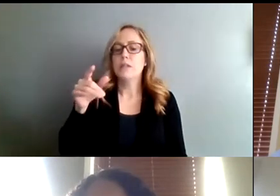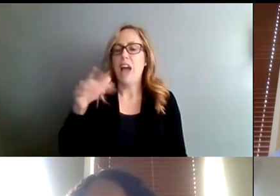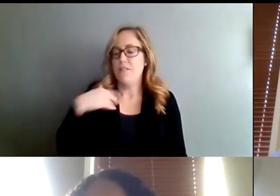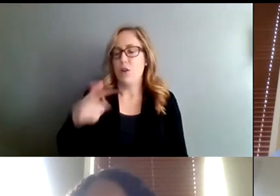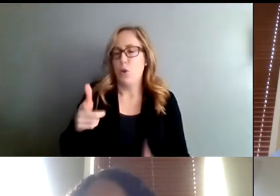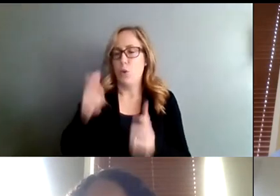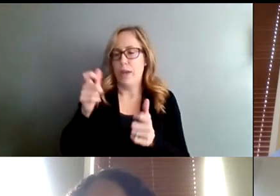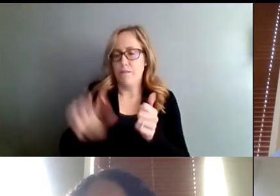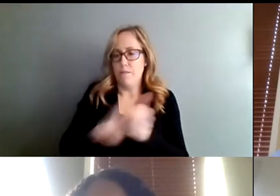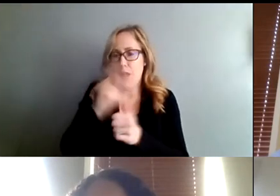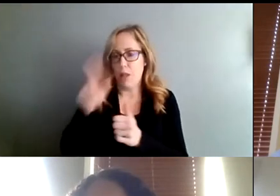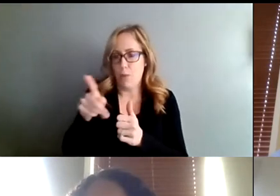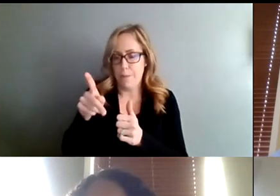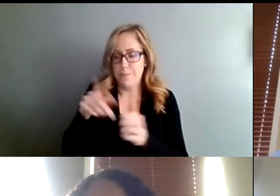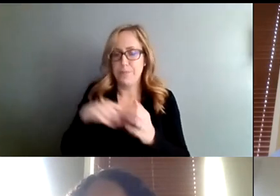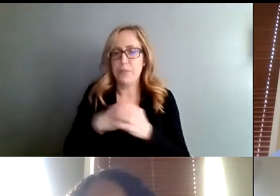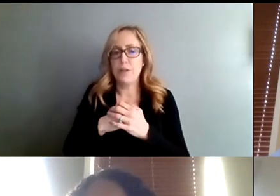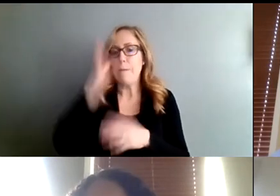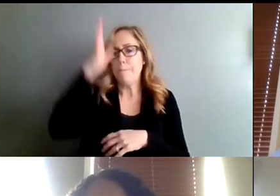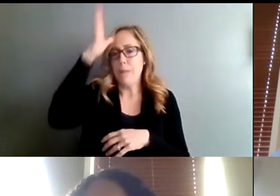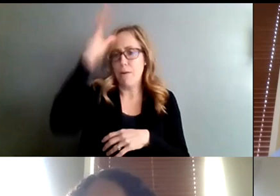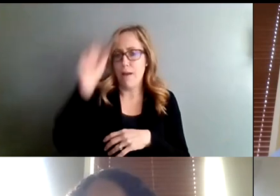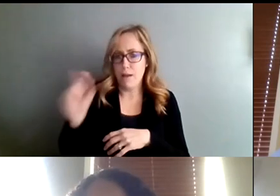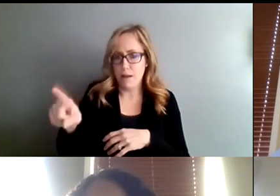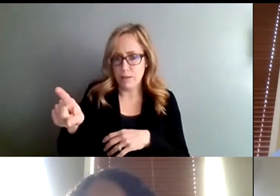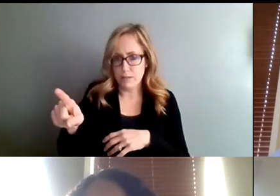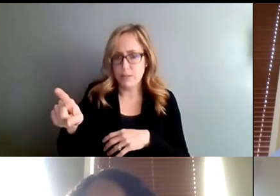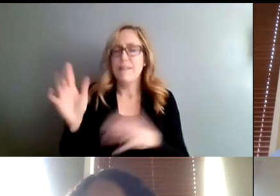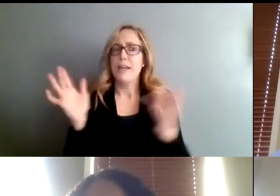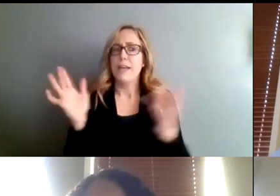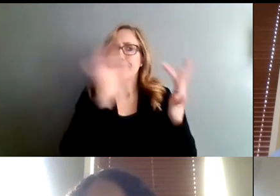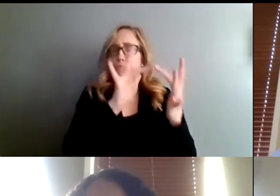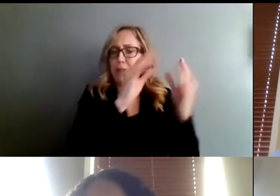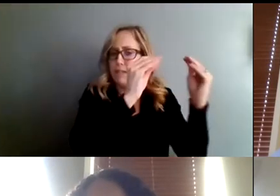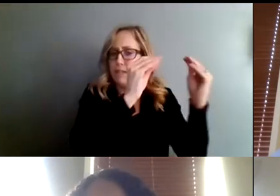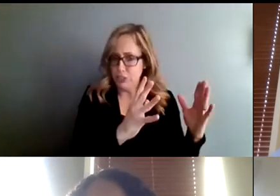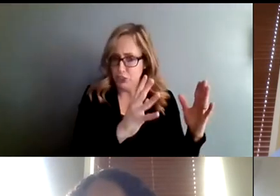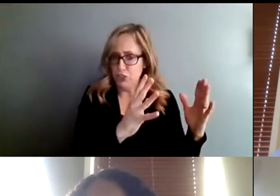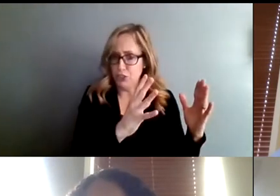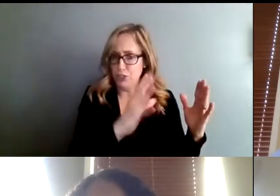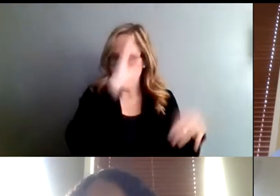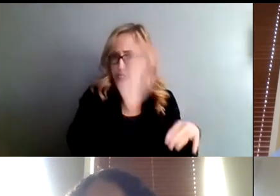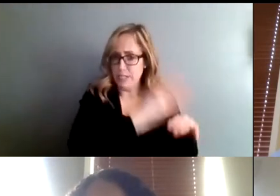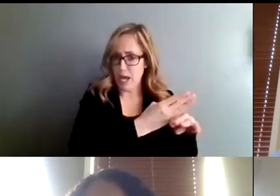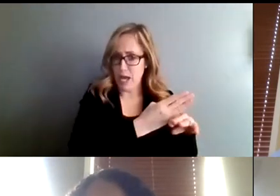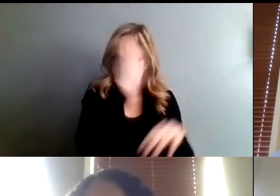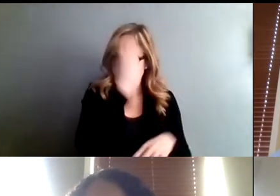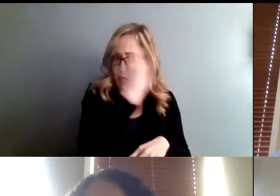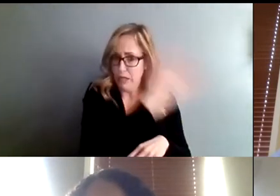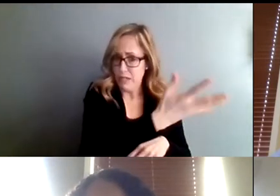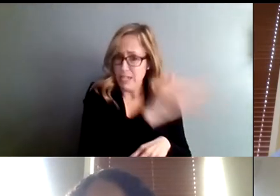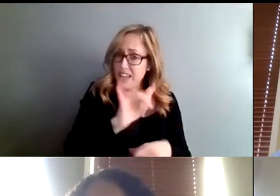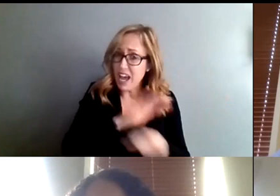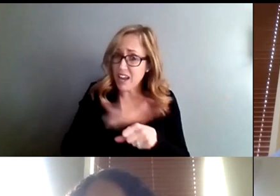there. A parent wondered, they reached out to their son's teacher and gave their decision. Is that sufficient? They